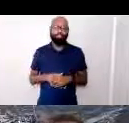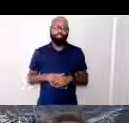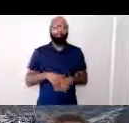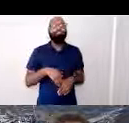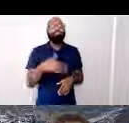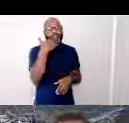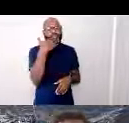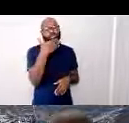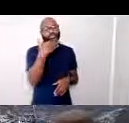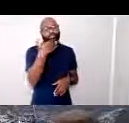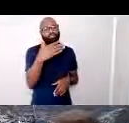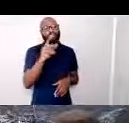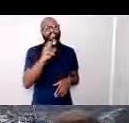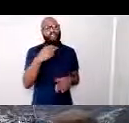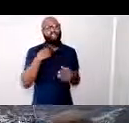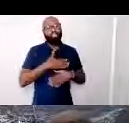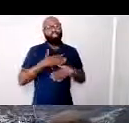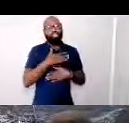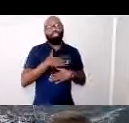That's an important add.